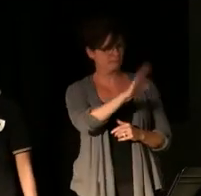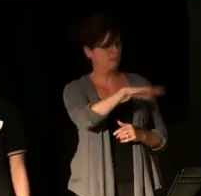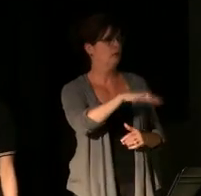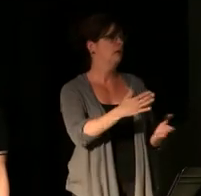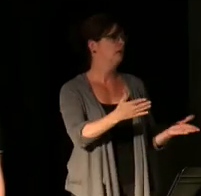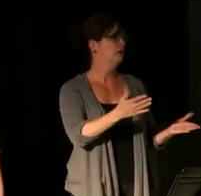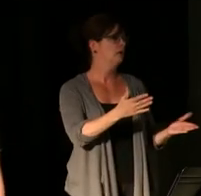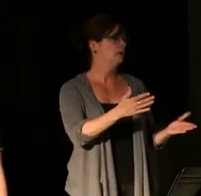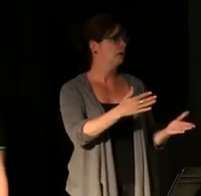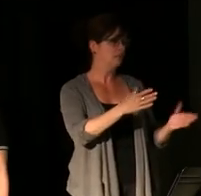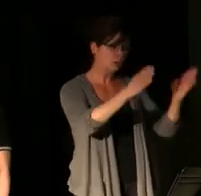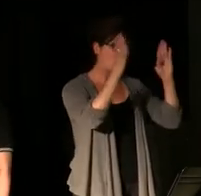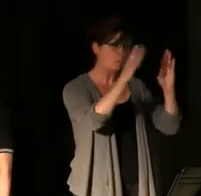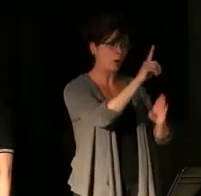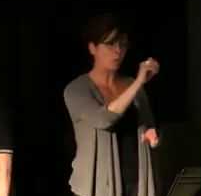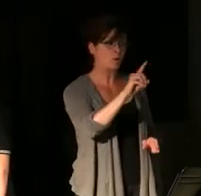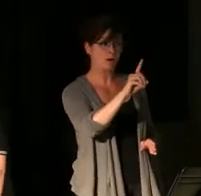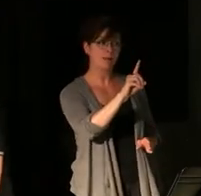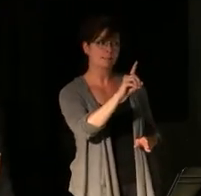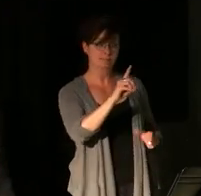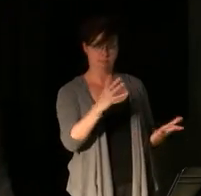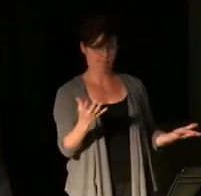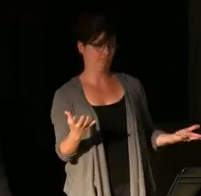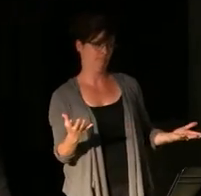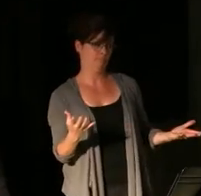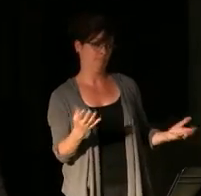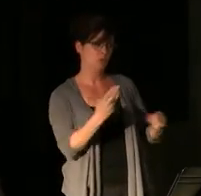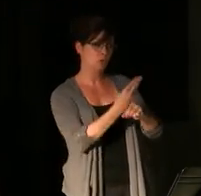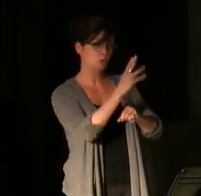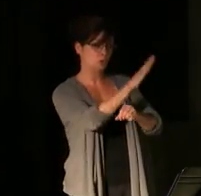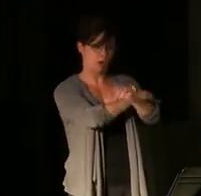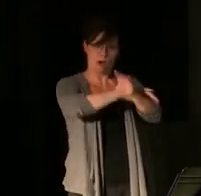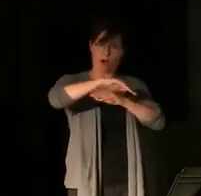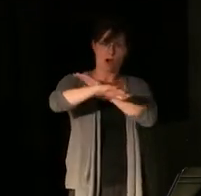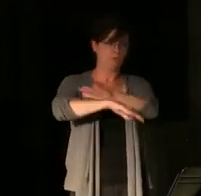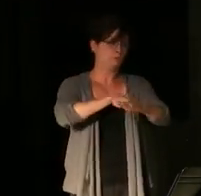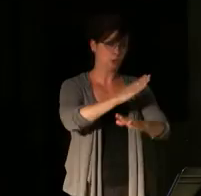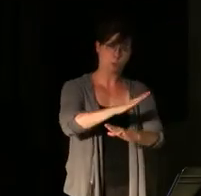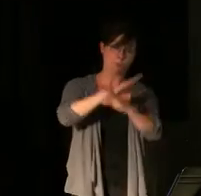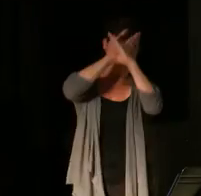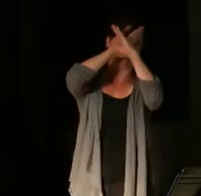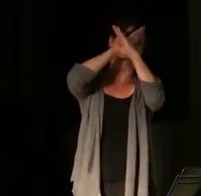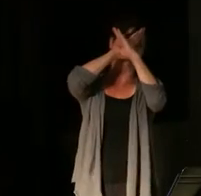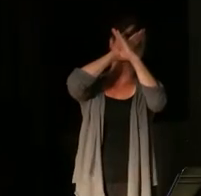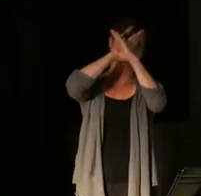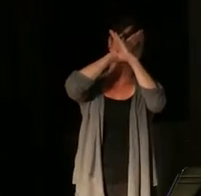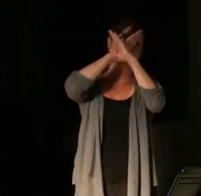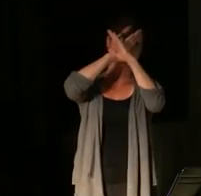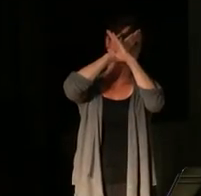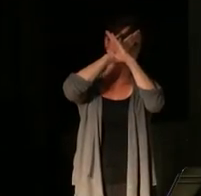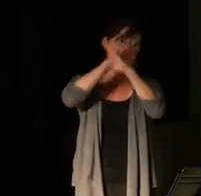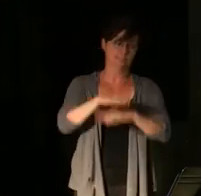Penny, it's goal ball 101 here. Use your arms to block your face.